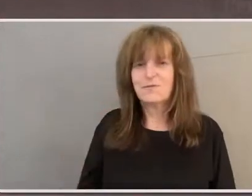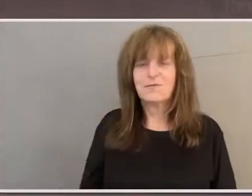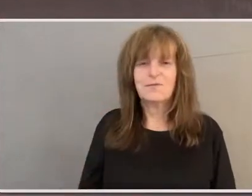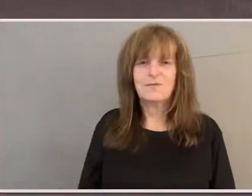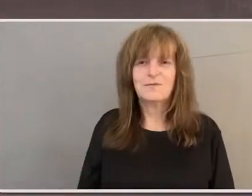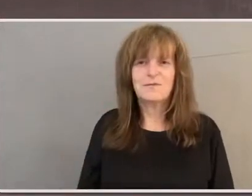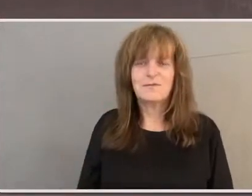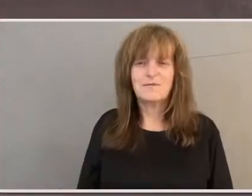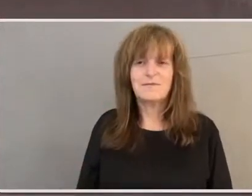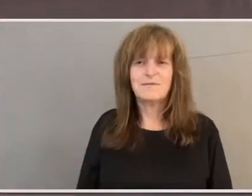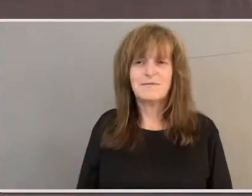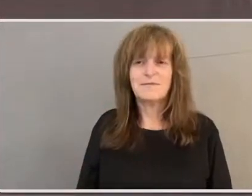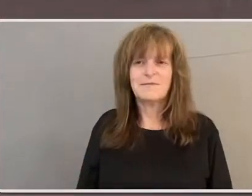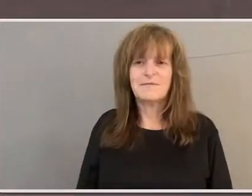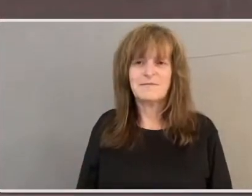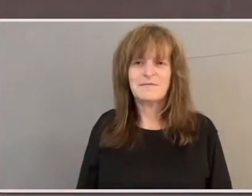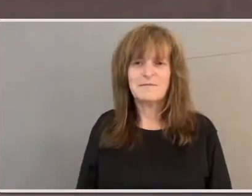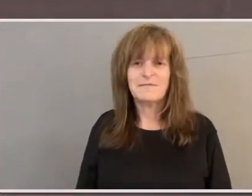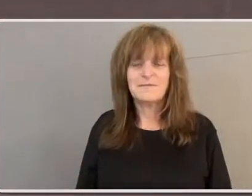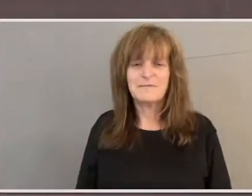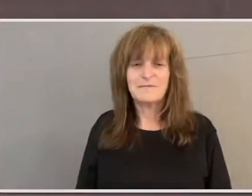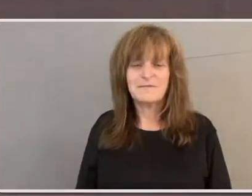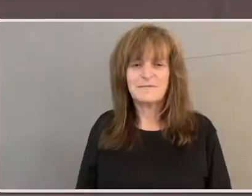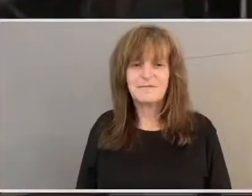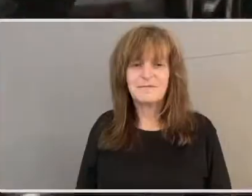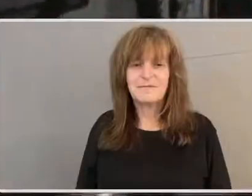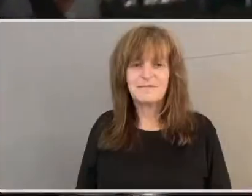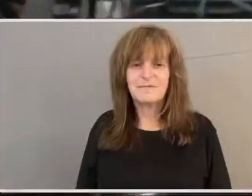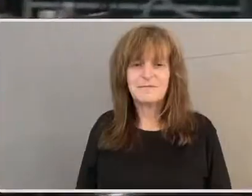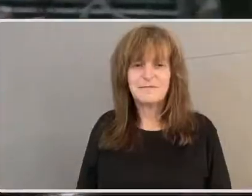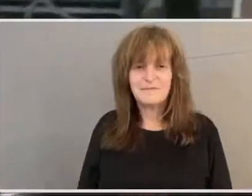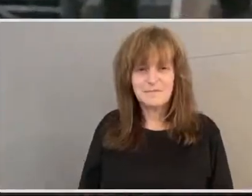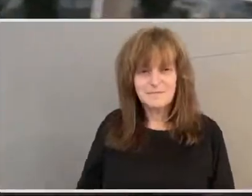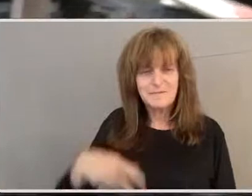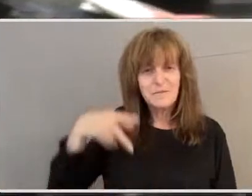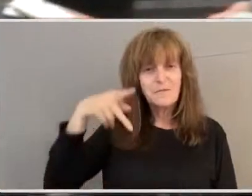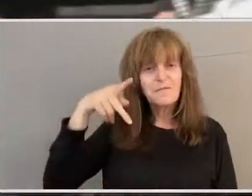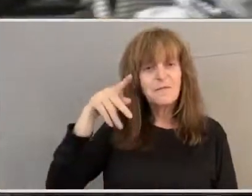Peter Bethlenfalvy returns as our Minister of Finance.